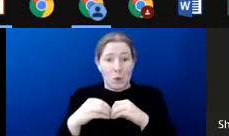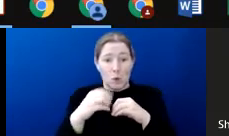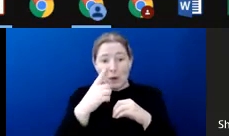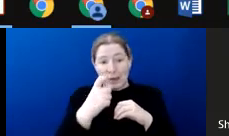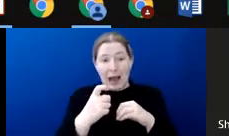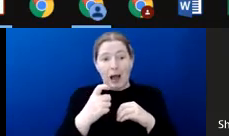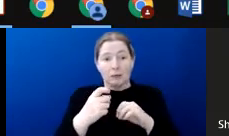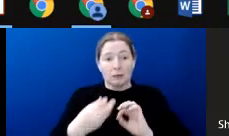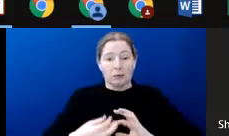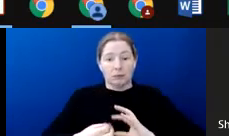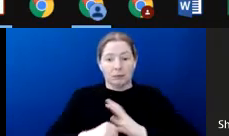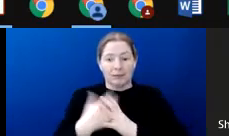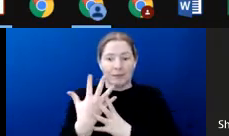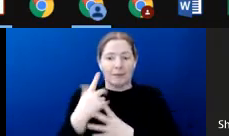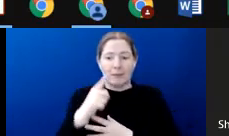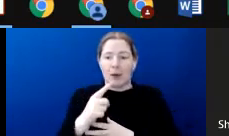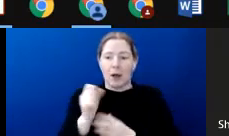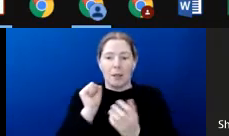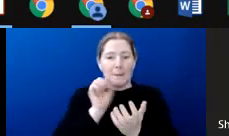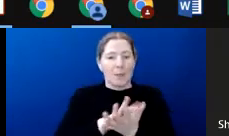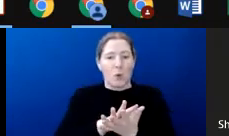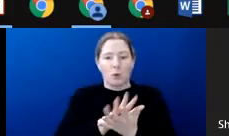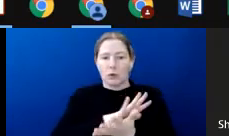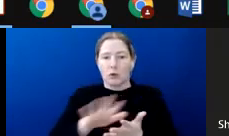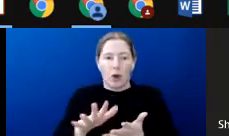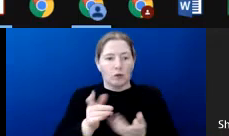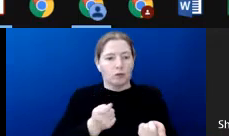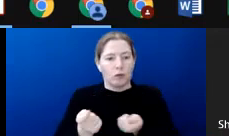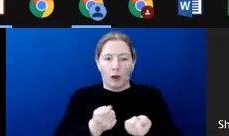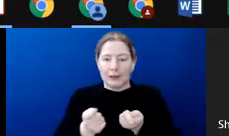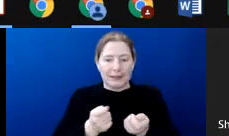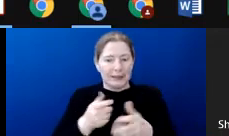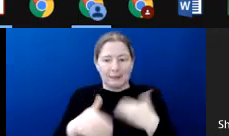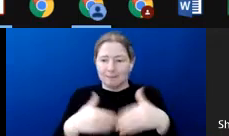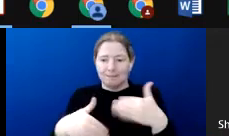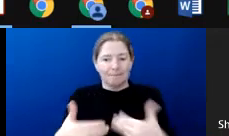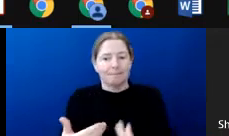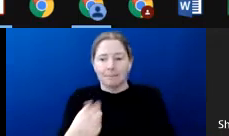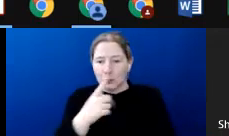the posting is not running automatically.